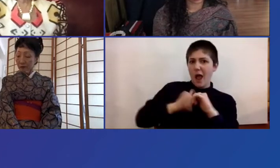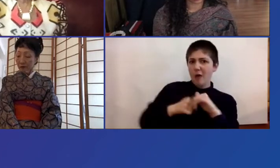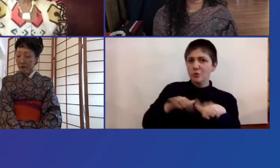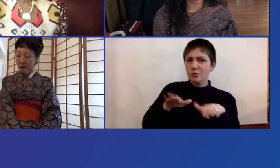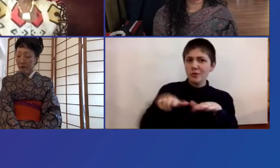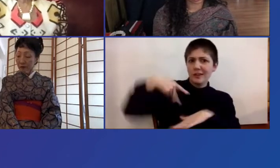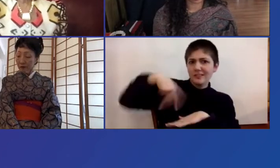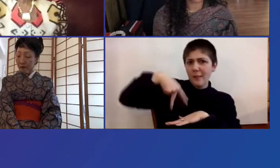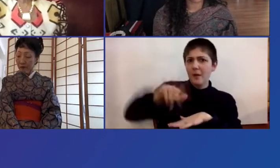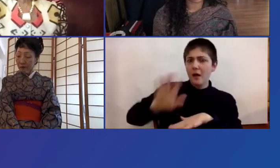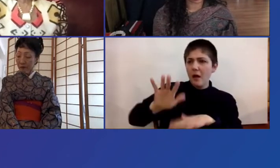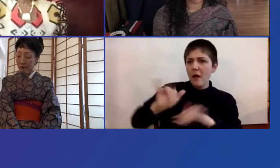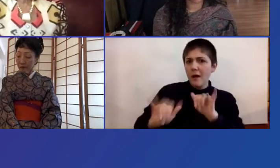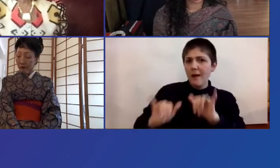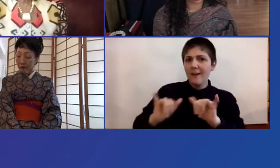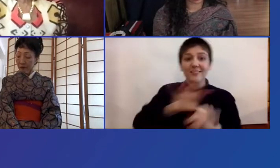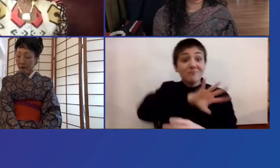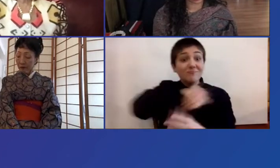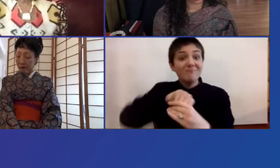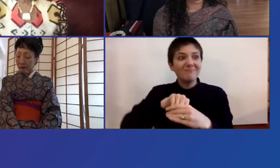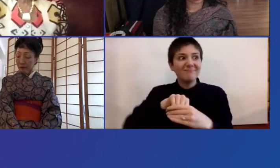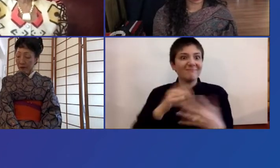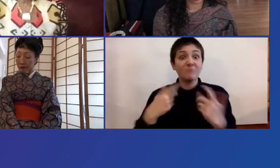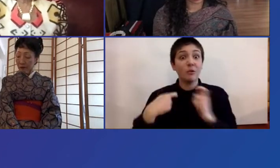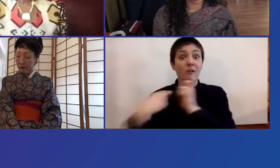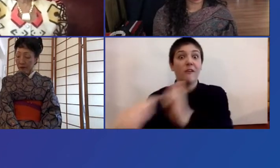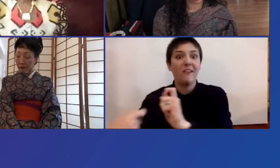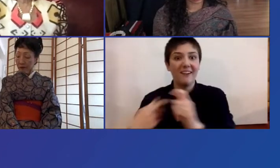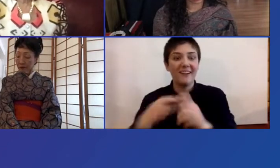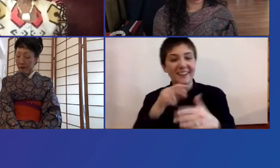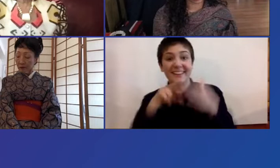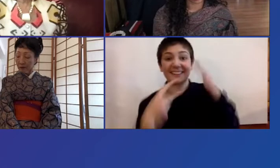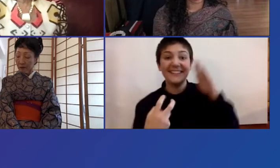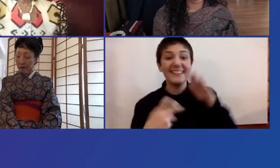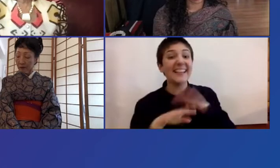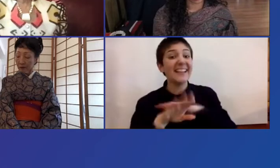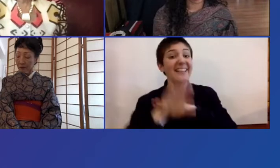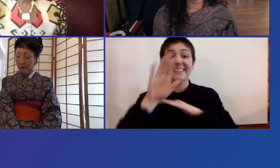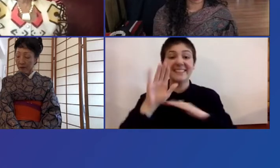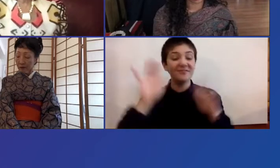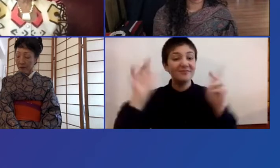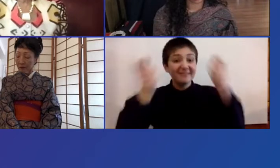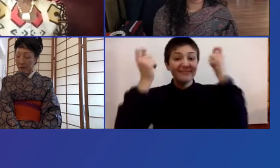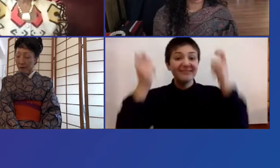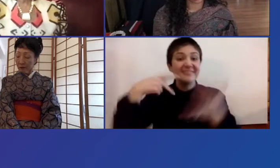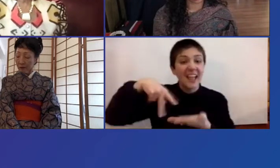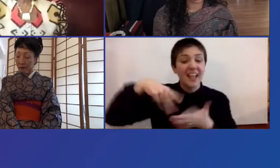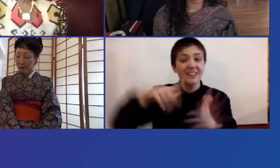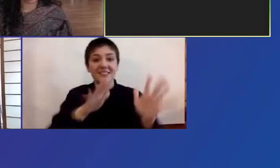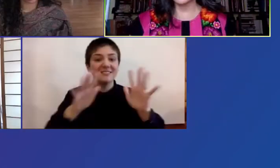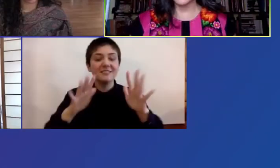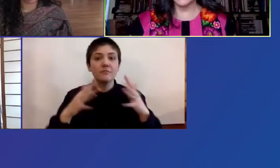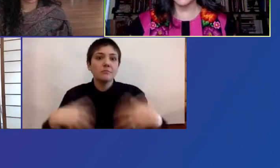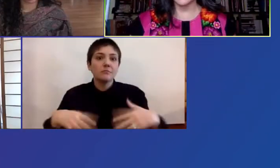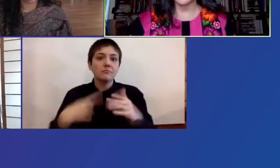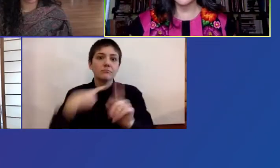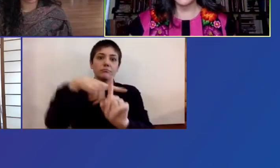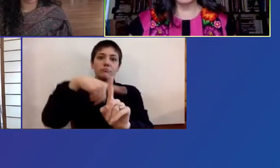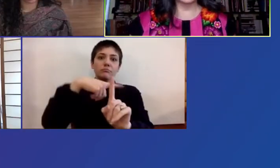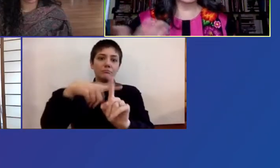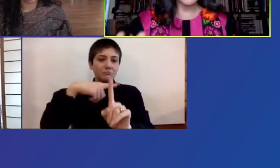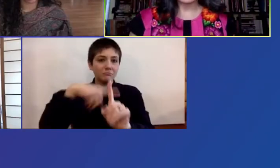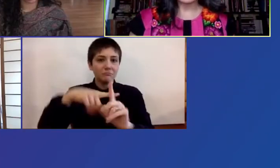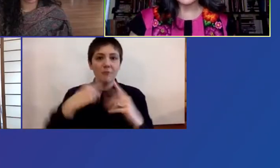You're part of the party. You're part of the celebration. You're dancing. So it's very well received in whatever we have performed,